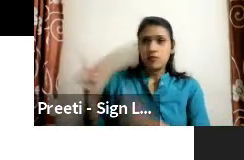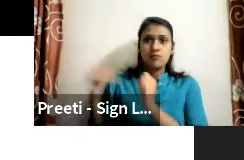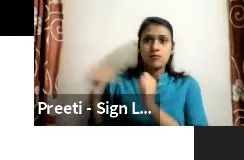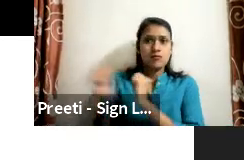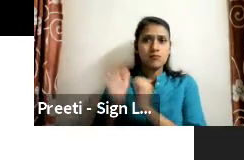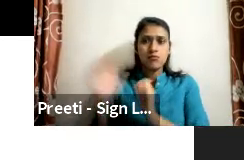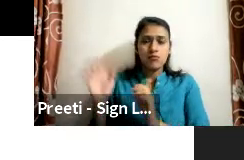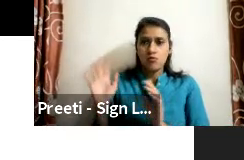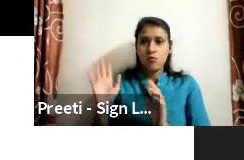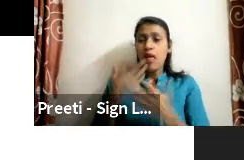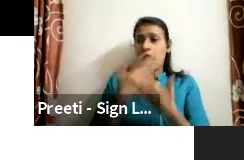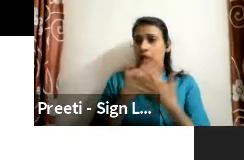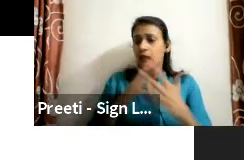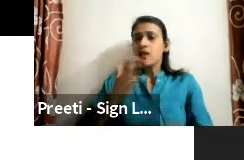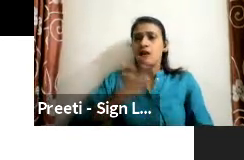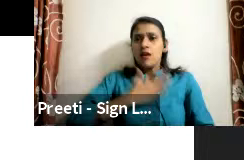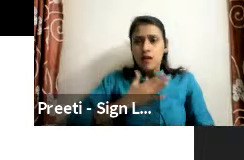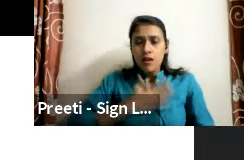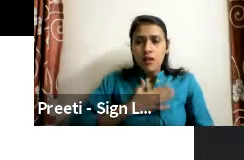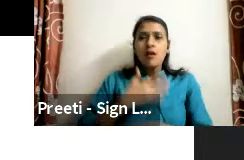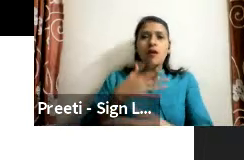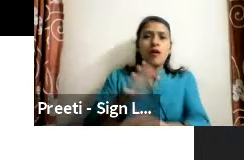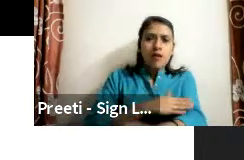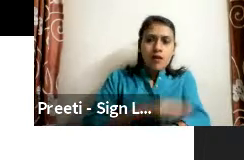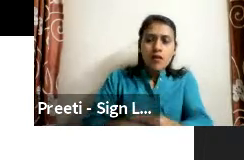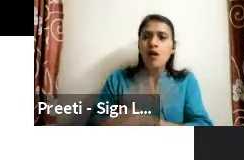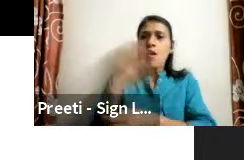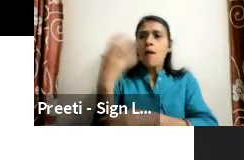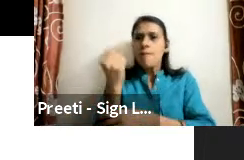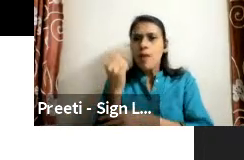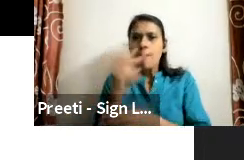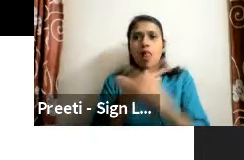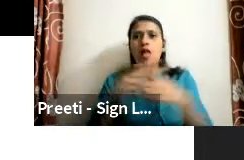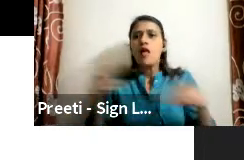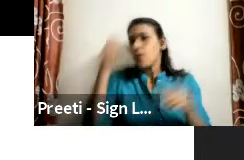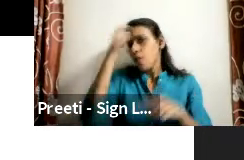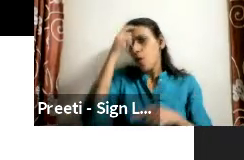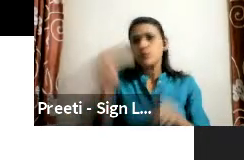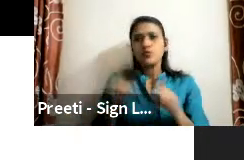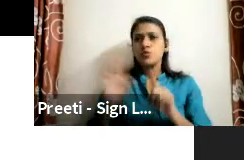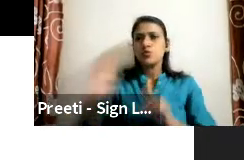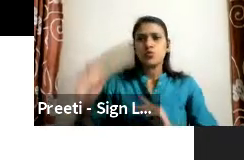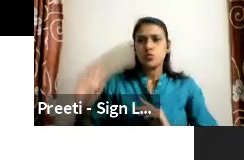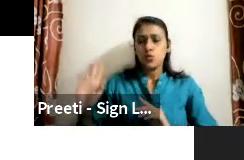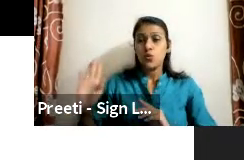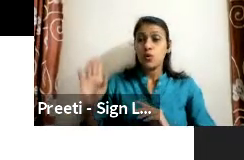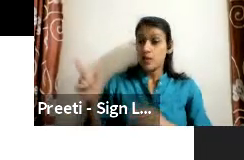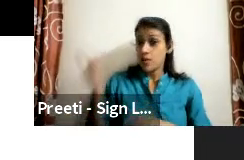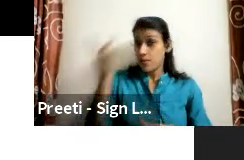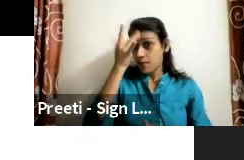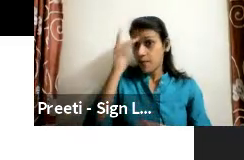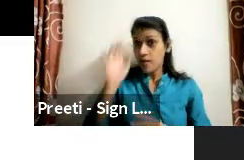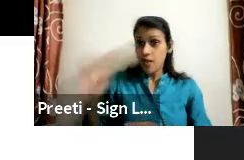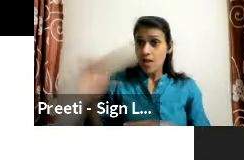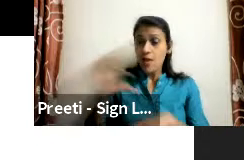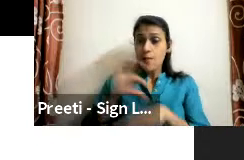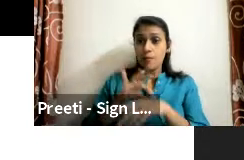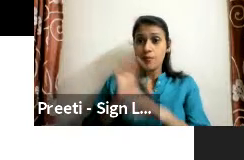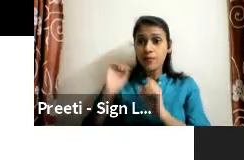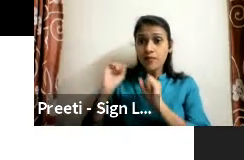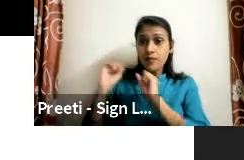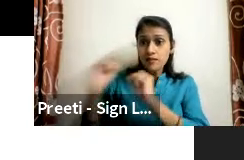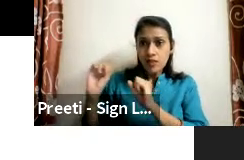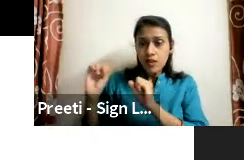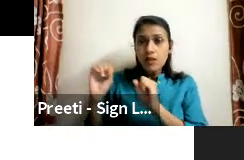heart disease, asthma, or any other COPDs, because these are the comorbidities which can lead to